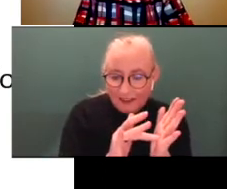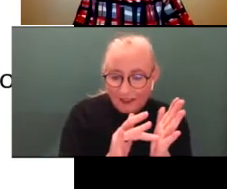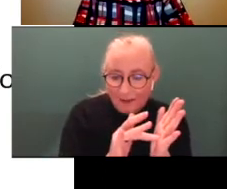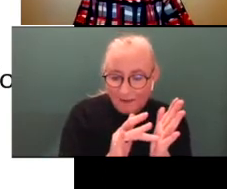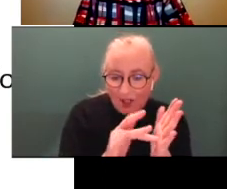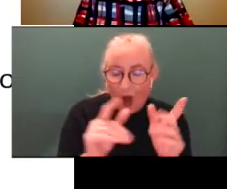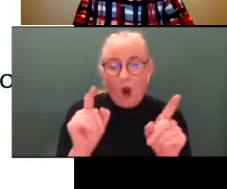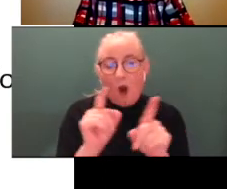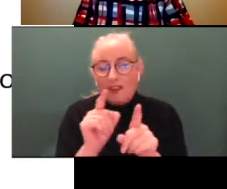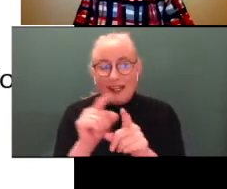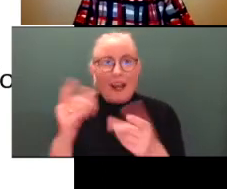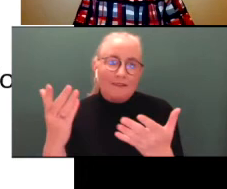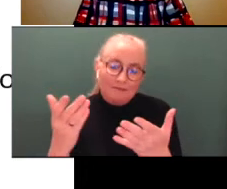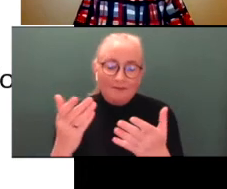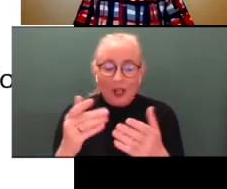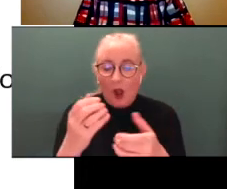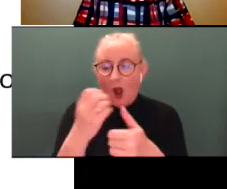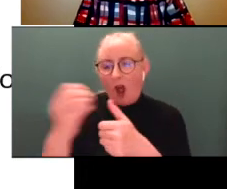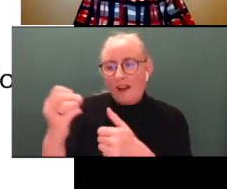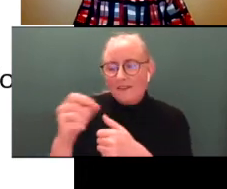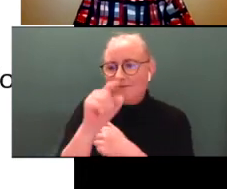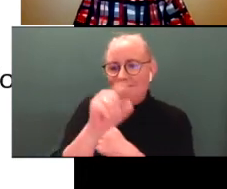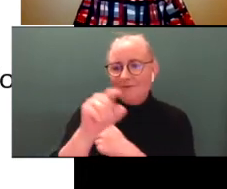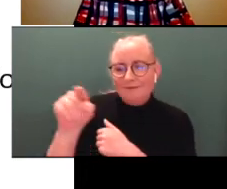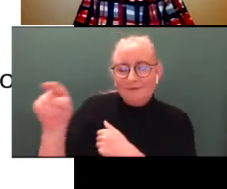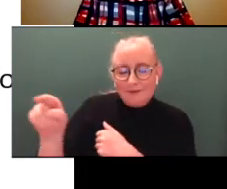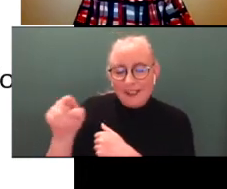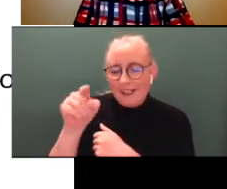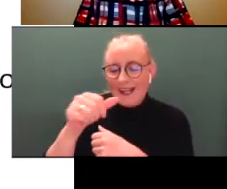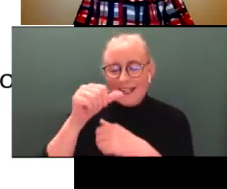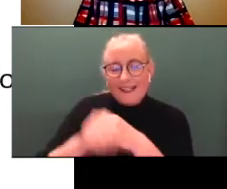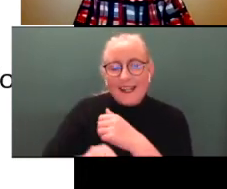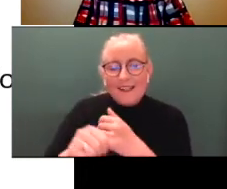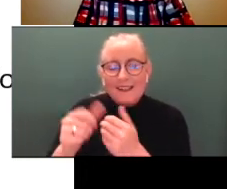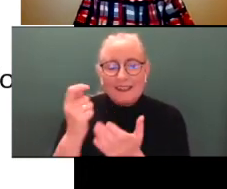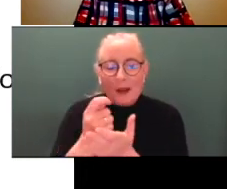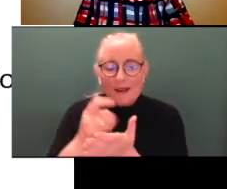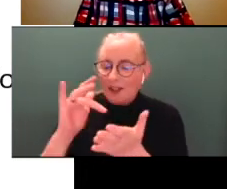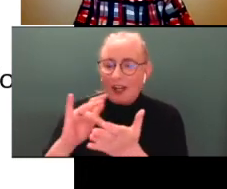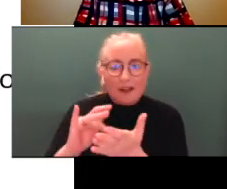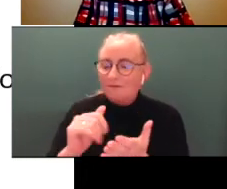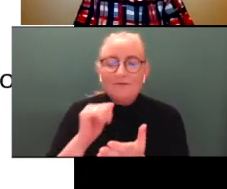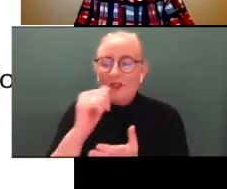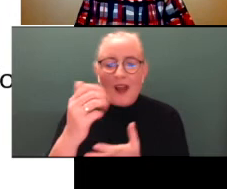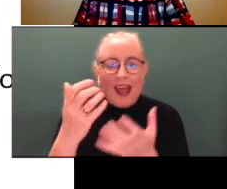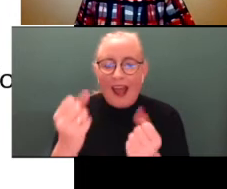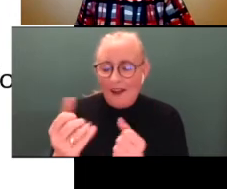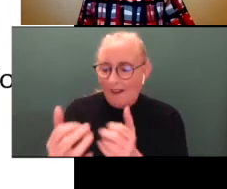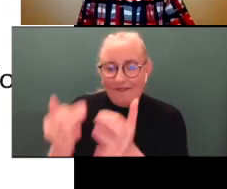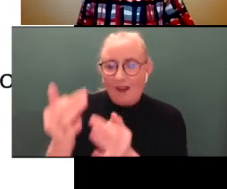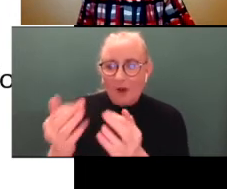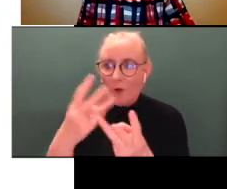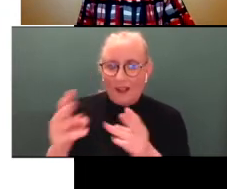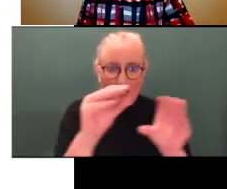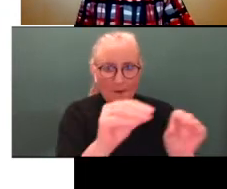the campus setting. And then others, a day center place had not been located since